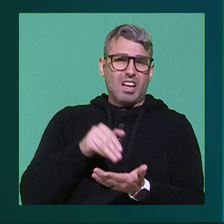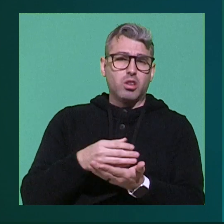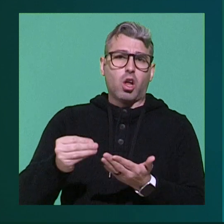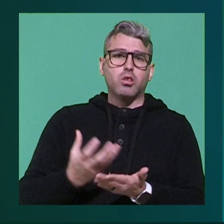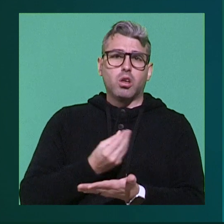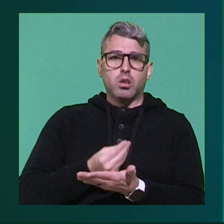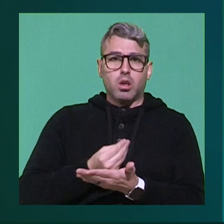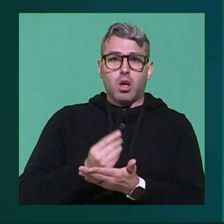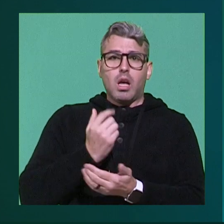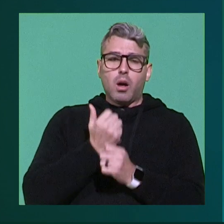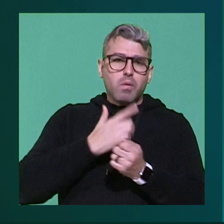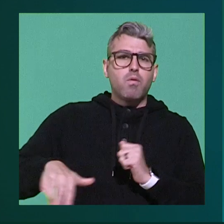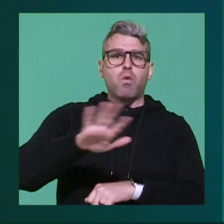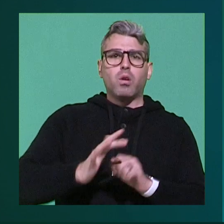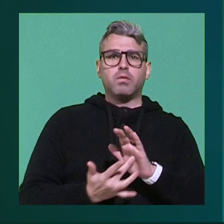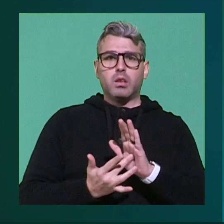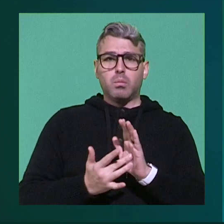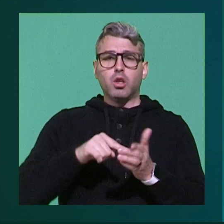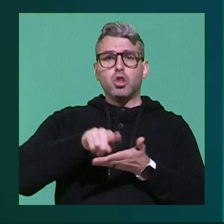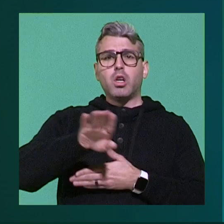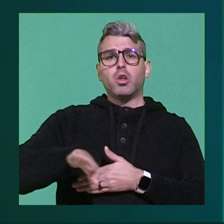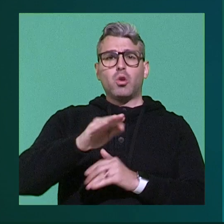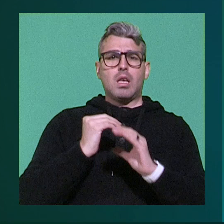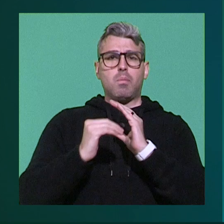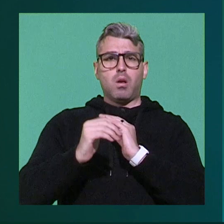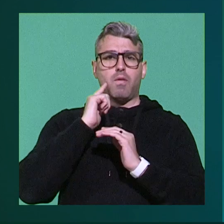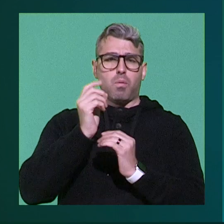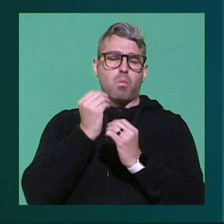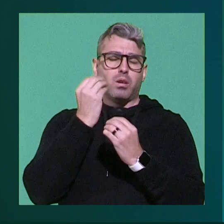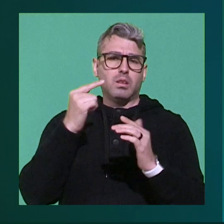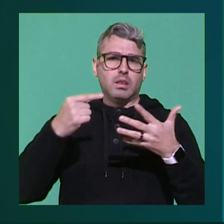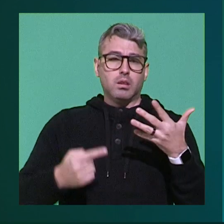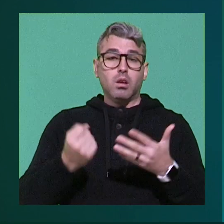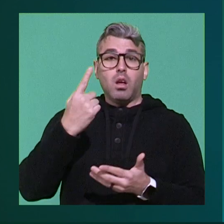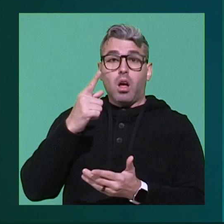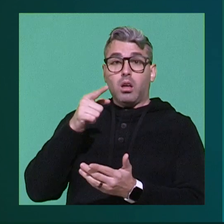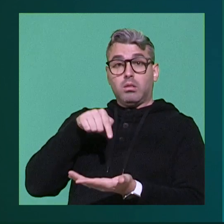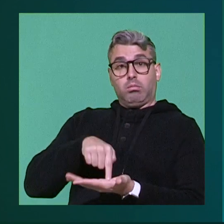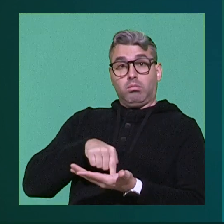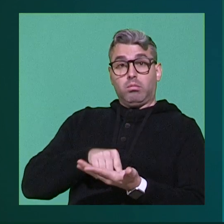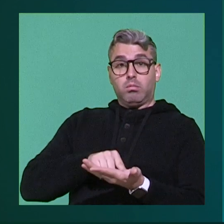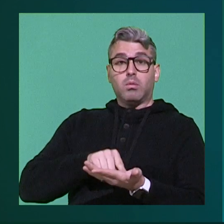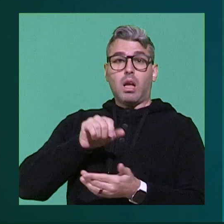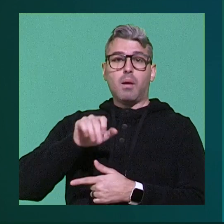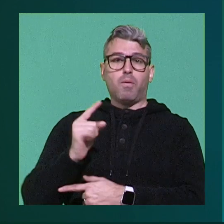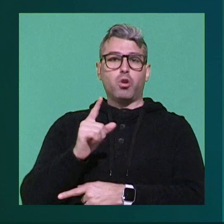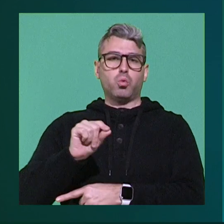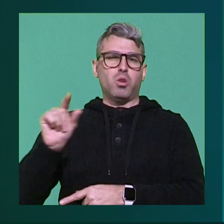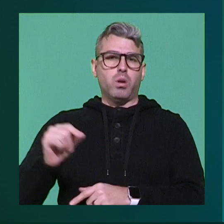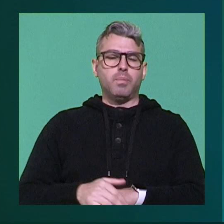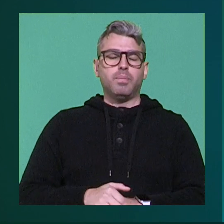to sophomores in the area. Check your Synergy email for more details. The deadline to apply is April 1st, 2020.